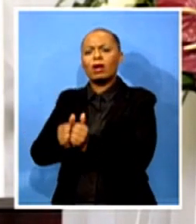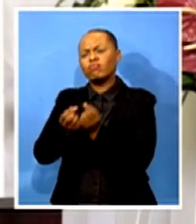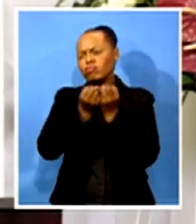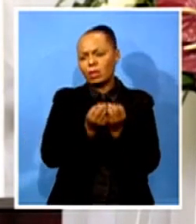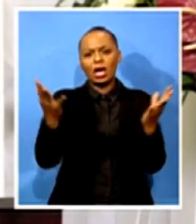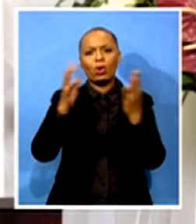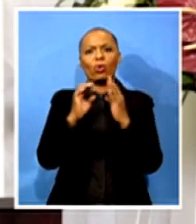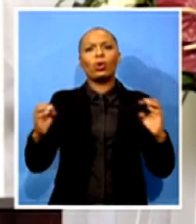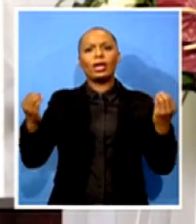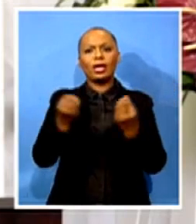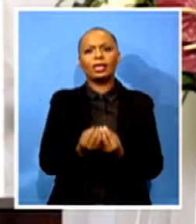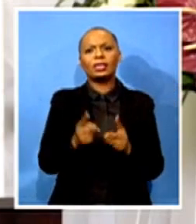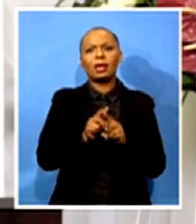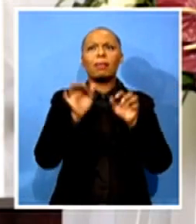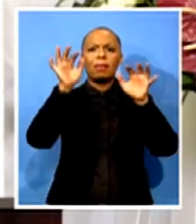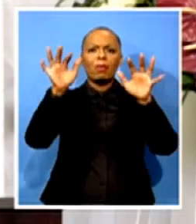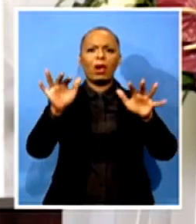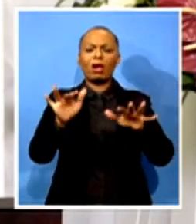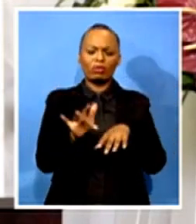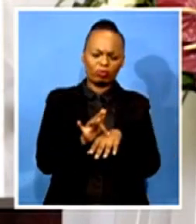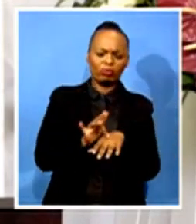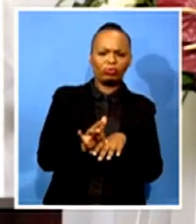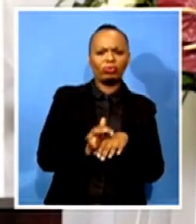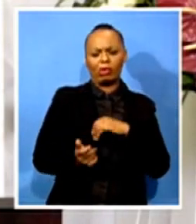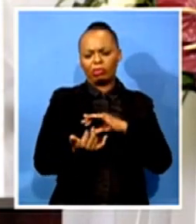seasoned. They were all influenced,